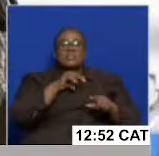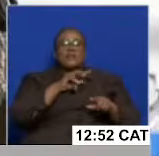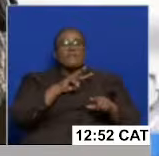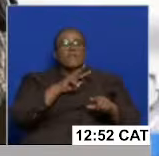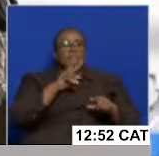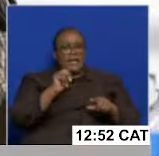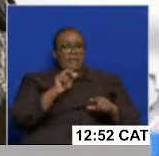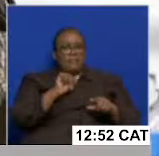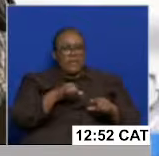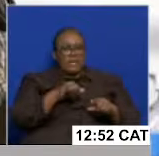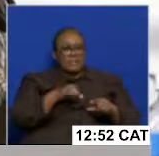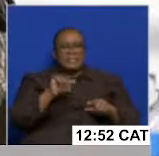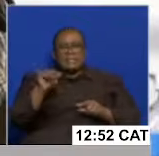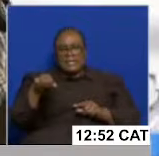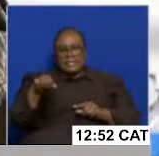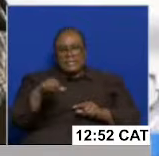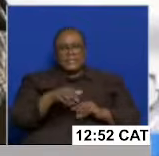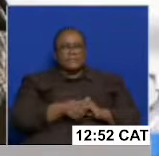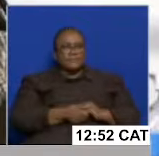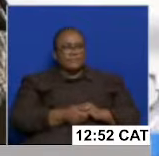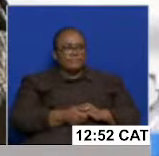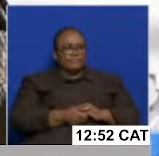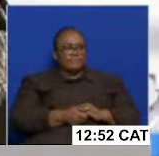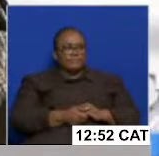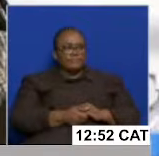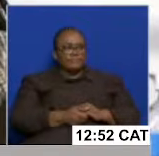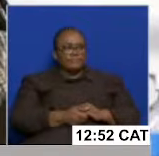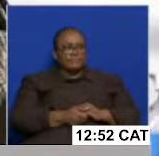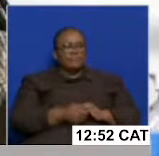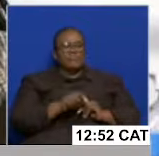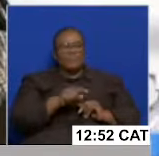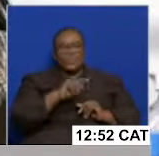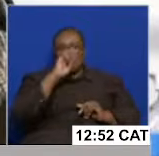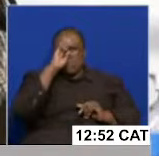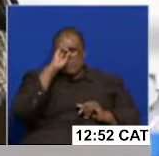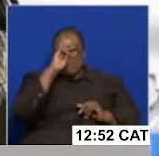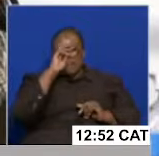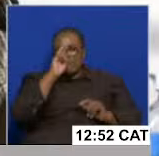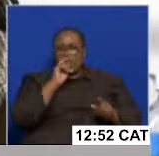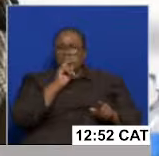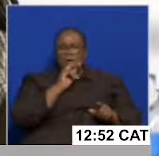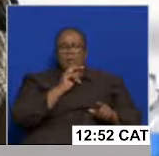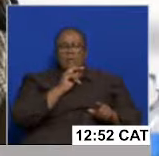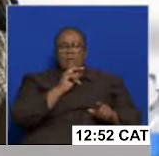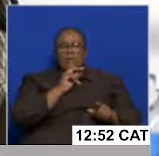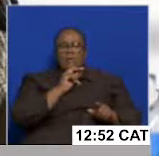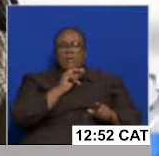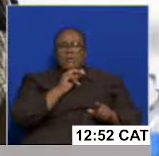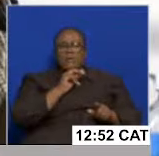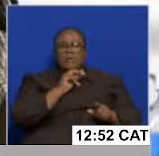Yes, it is. Do you recall what that voice note said?